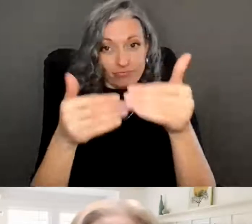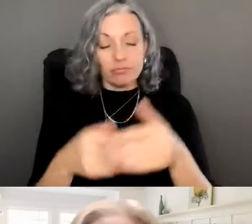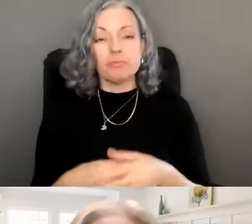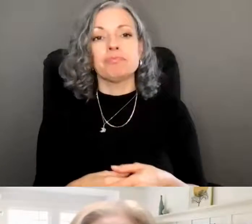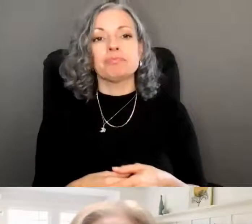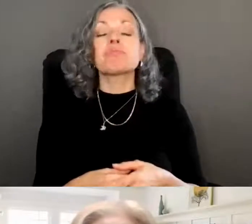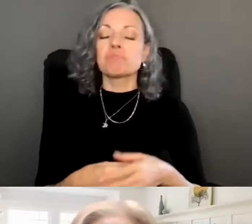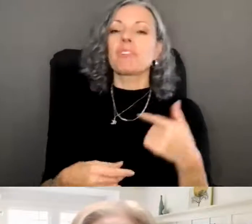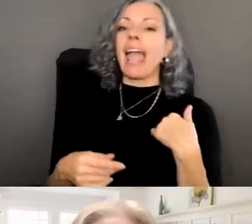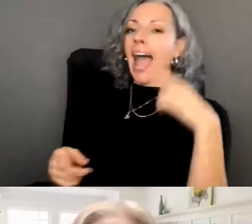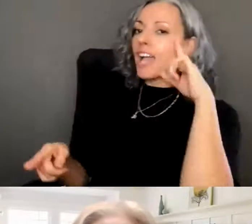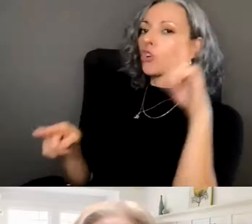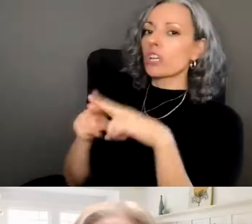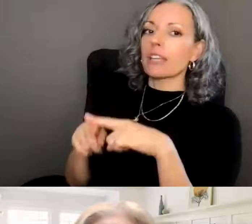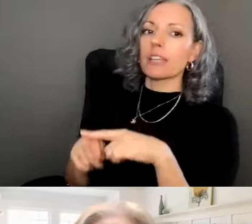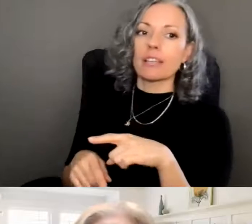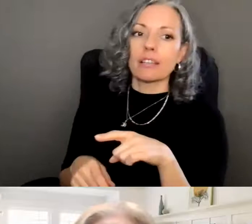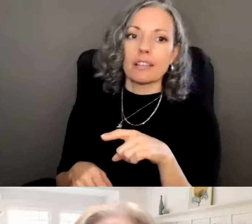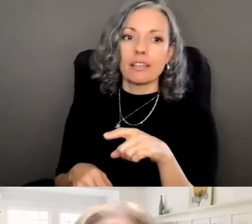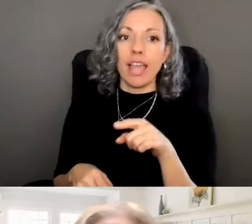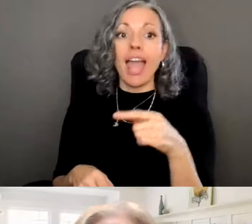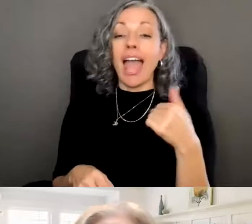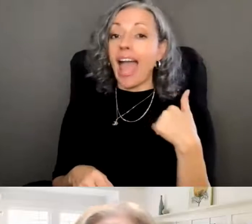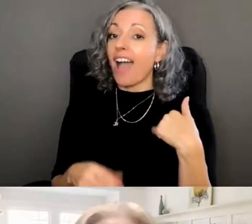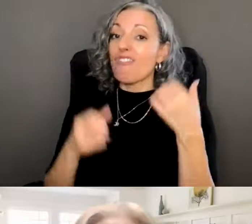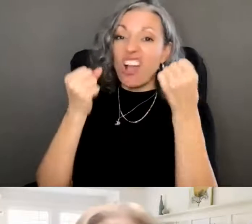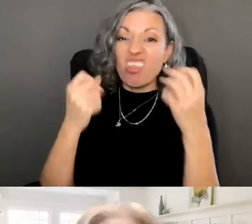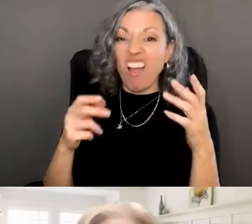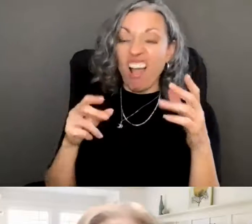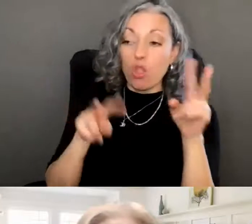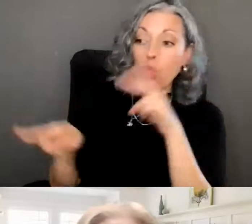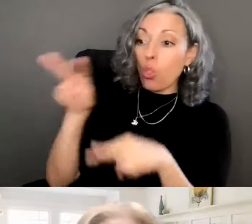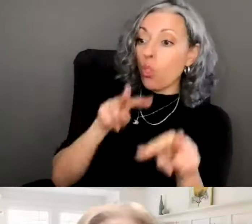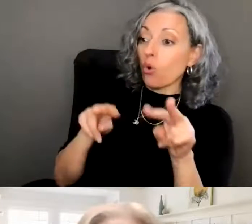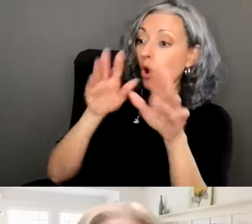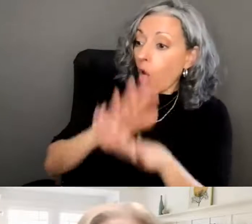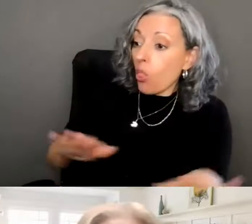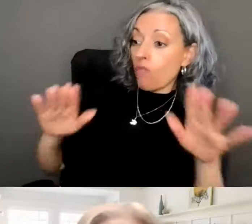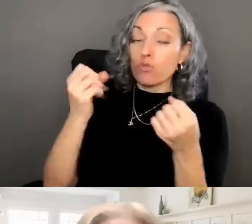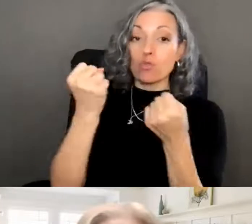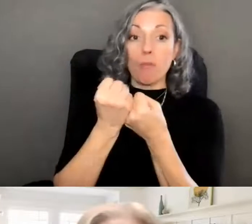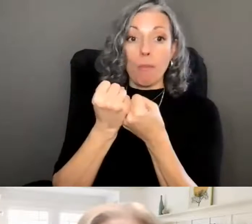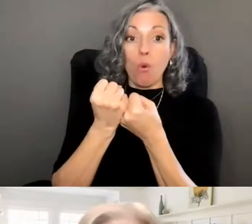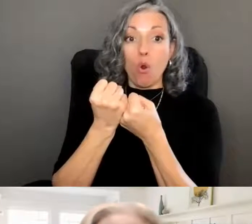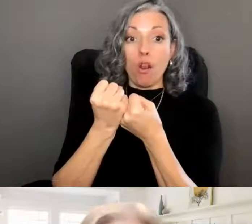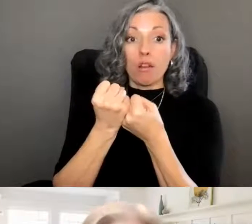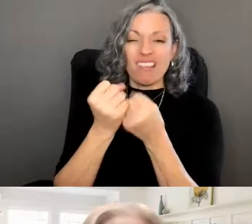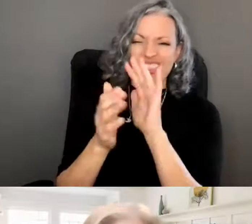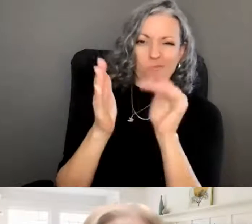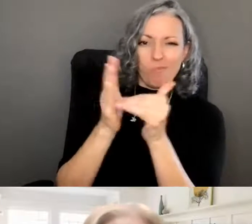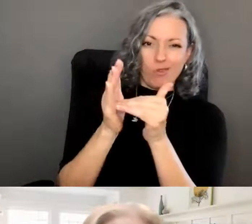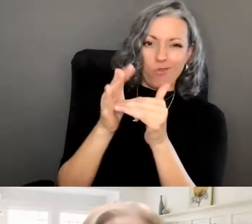I agree with you. I think we have a lot of places to look to support the quote missing middle.